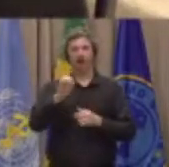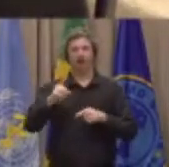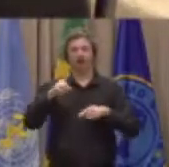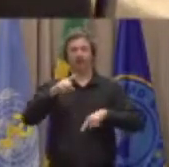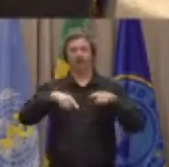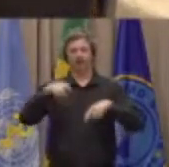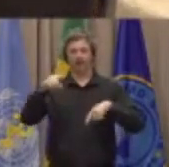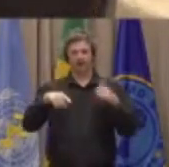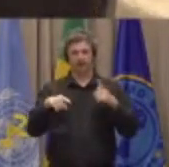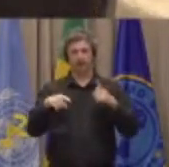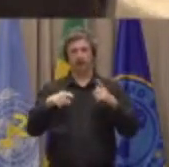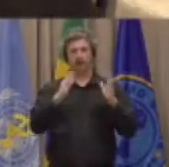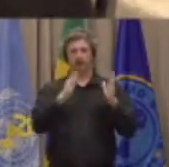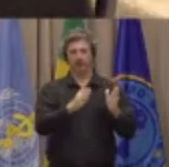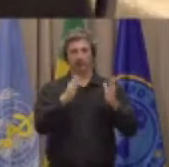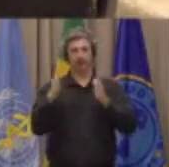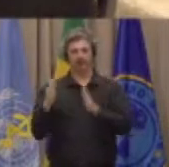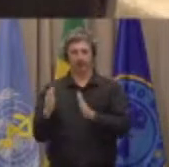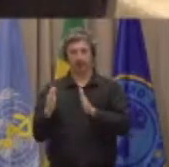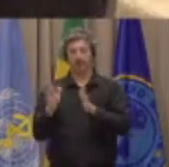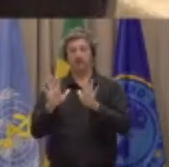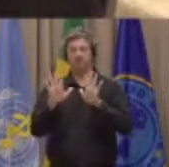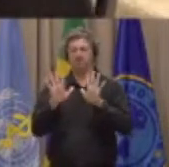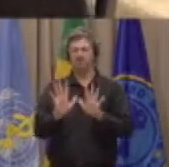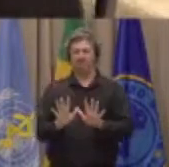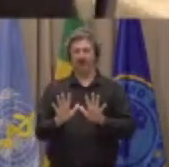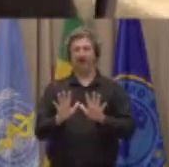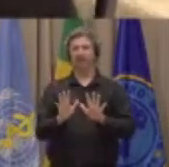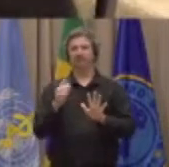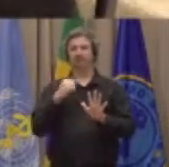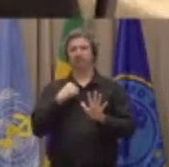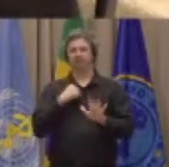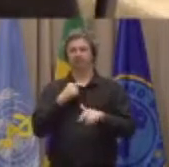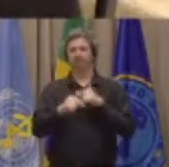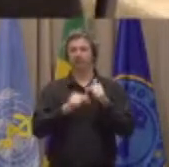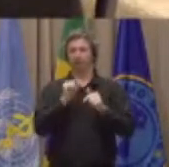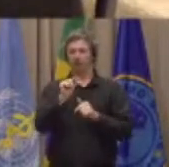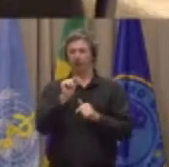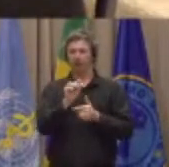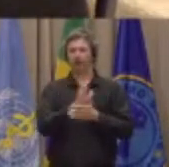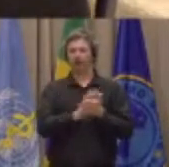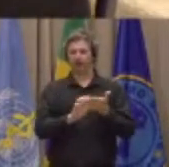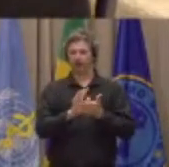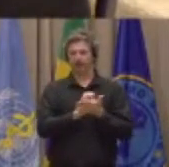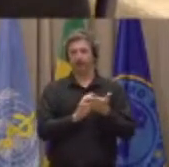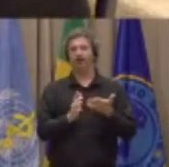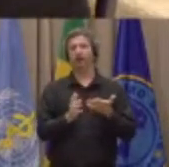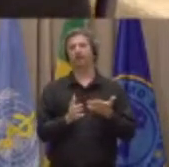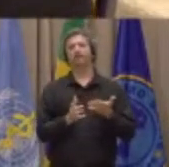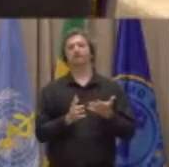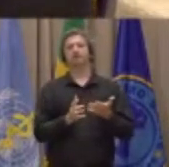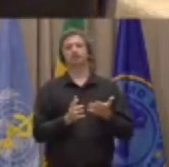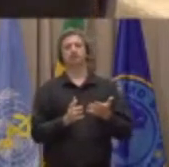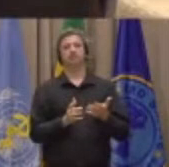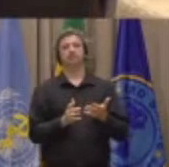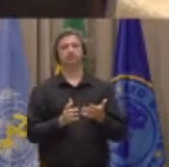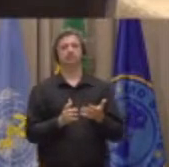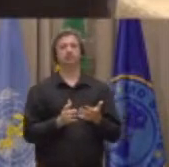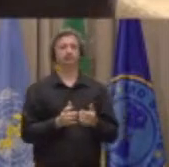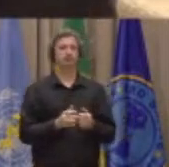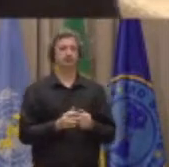reliability of every stage. Even though a little bit that I could work with the